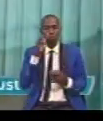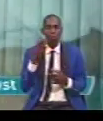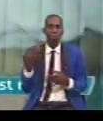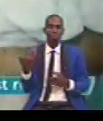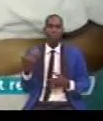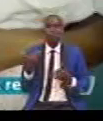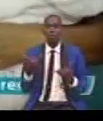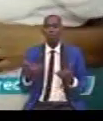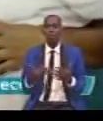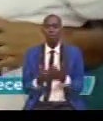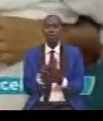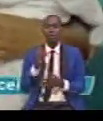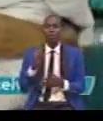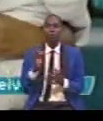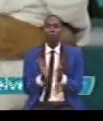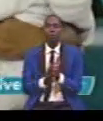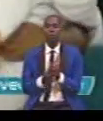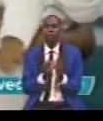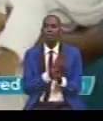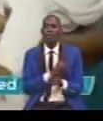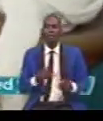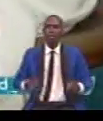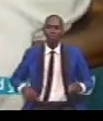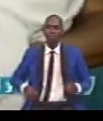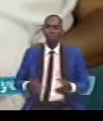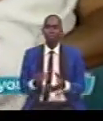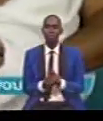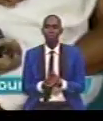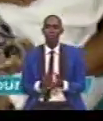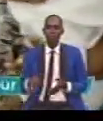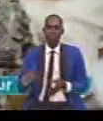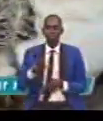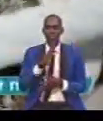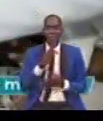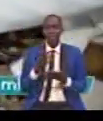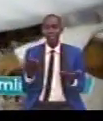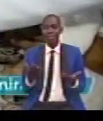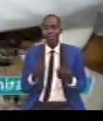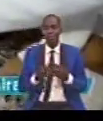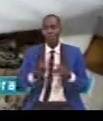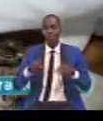Praise the Lord. We are here to give glory to God.